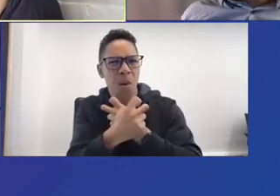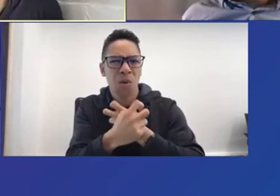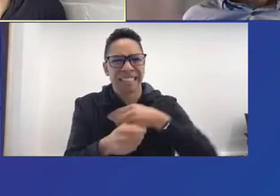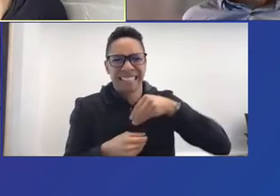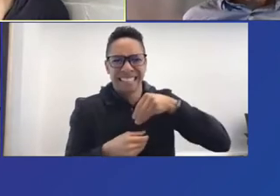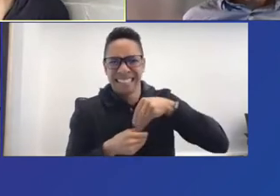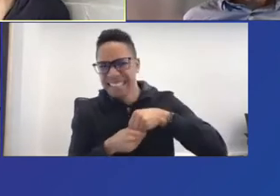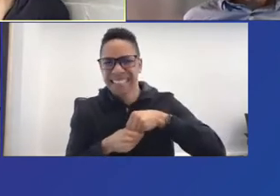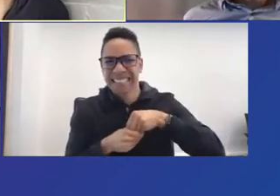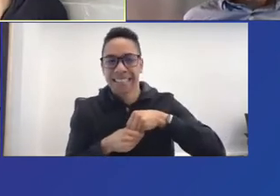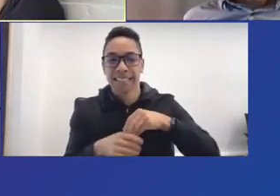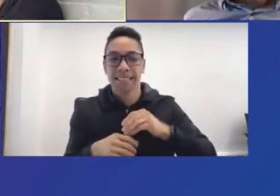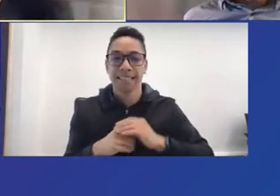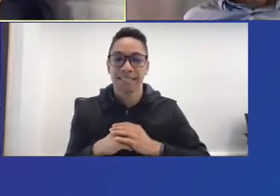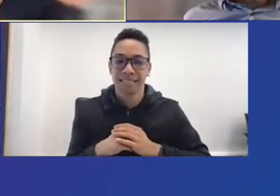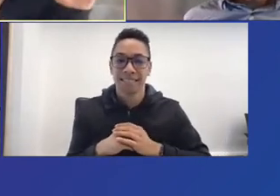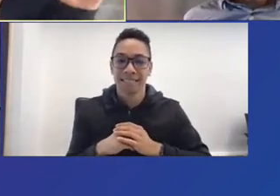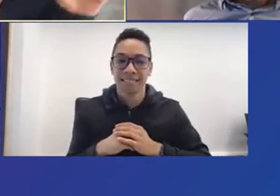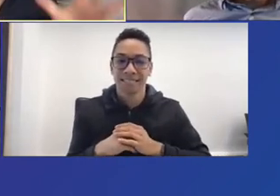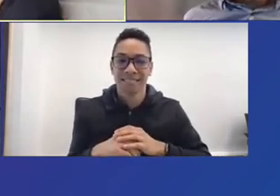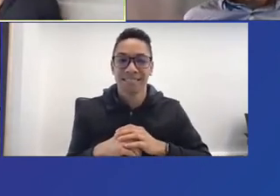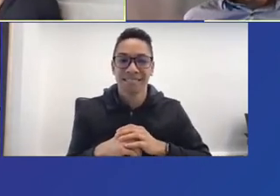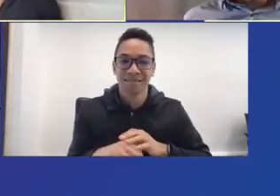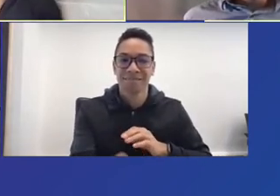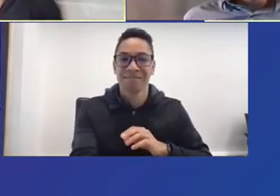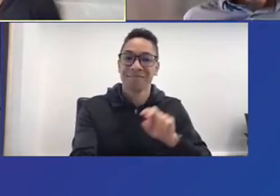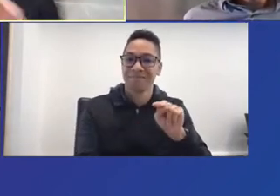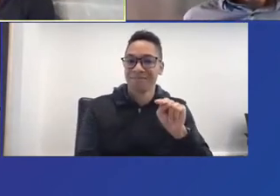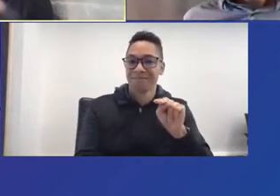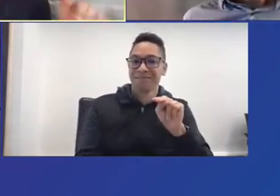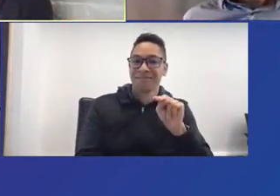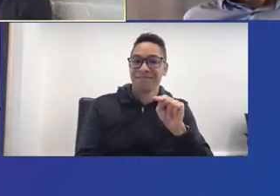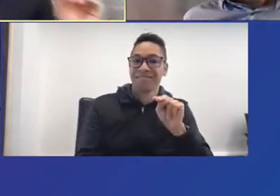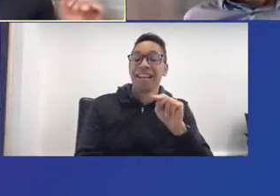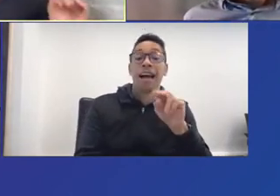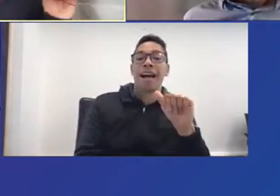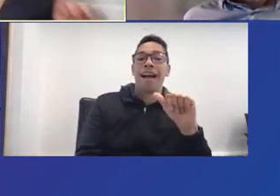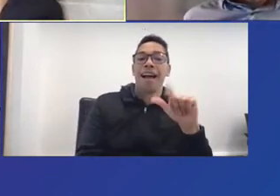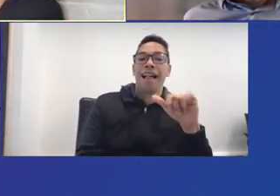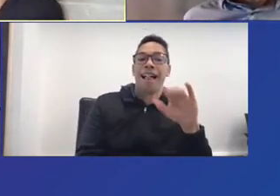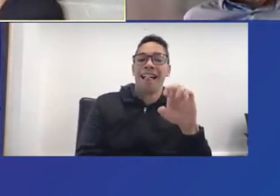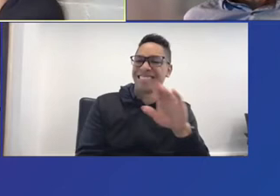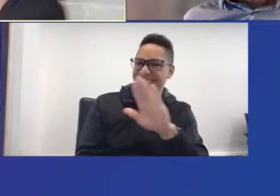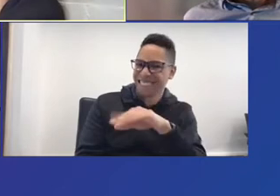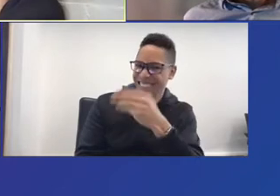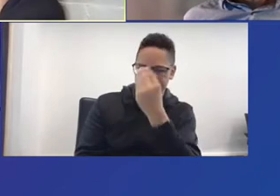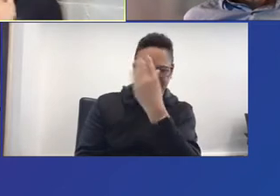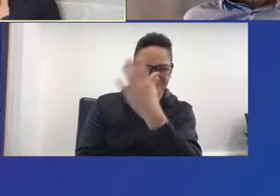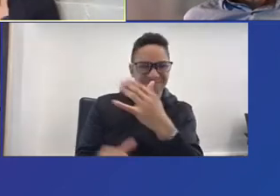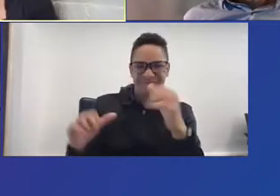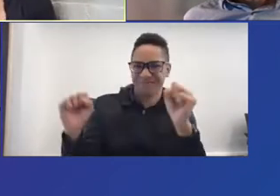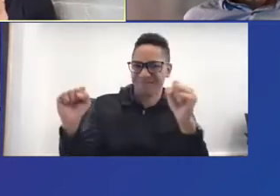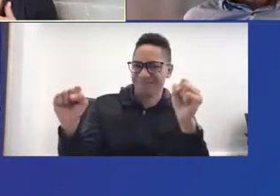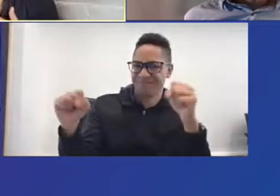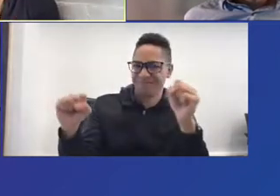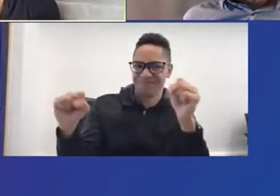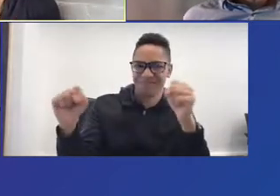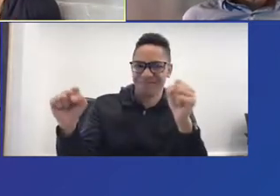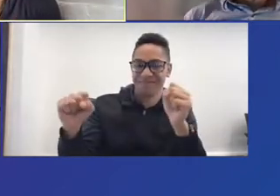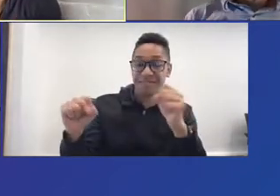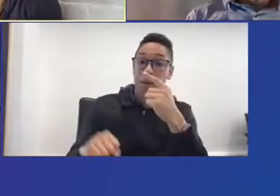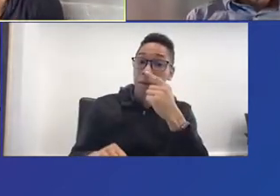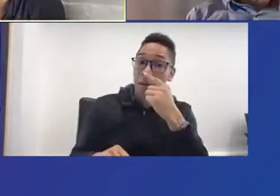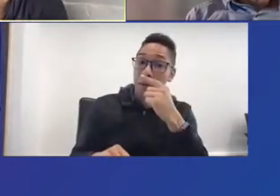Yes. Hang on, we're just going to go mics off to say yes at that moment. Yes. So, even though, may I say it again? Oh, well, actually, can I